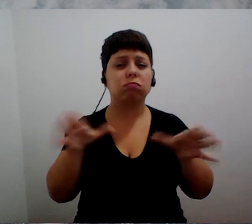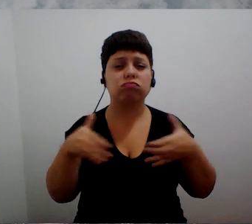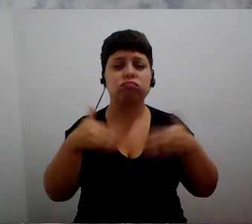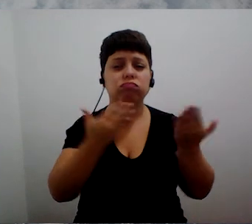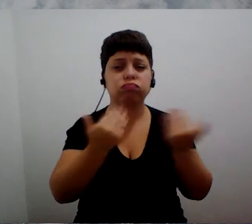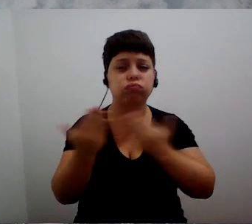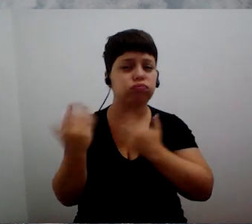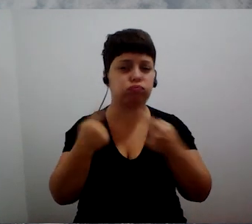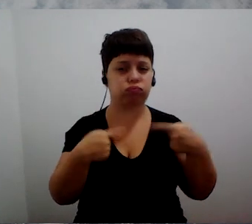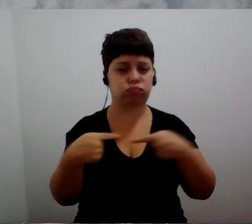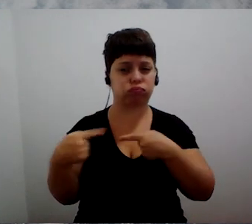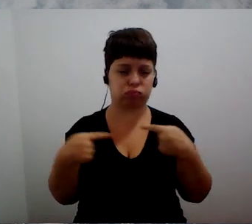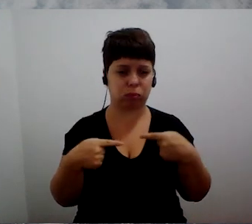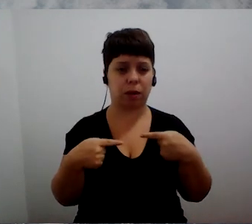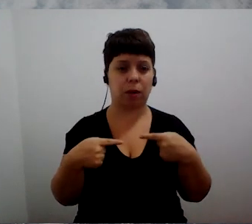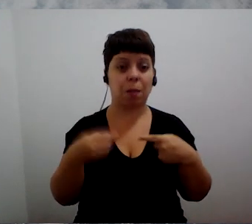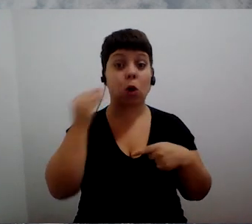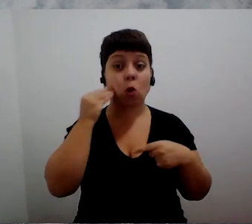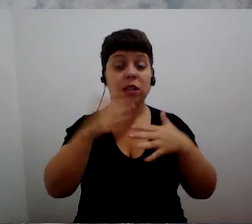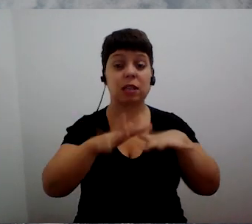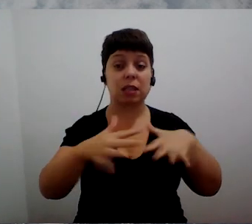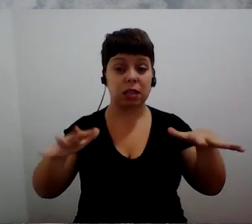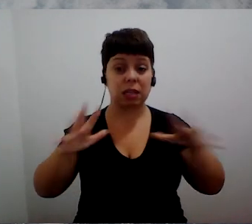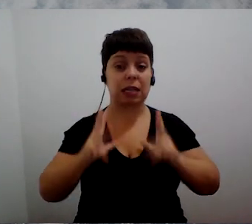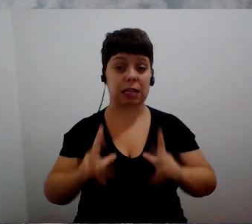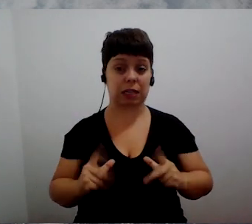Brazil, the forum for